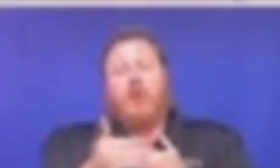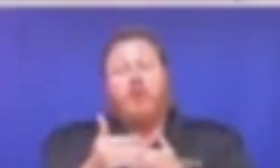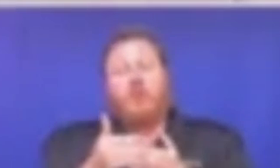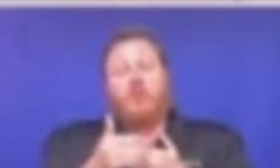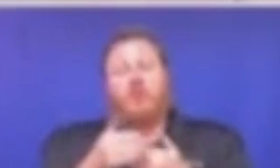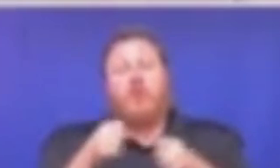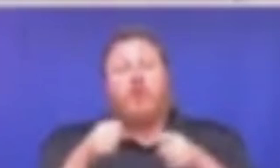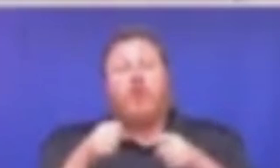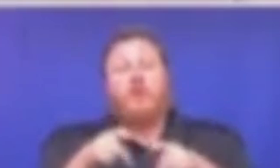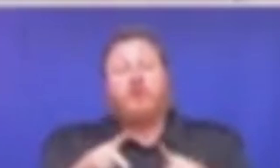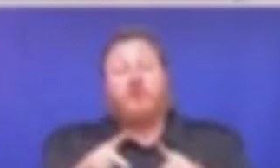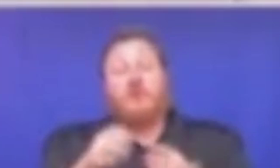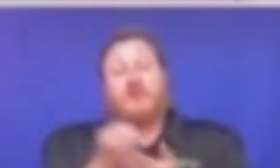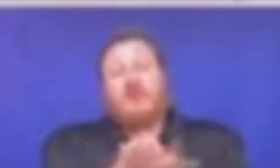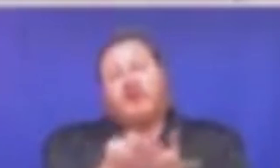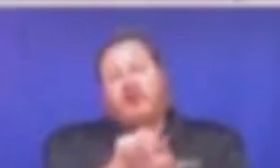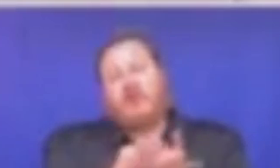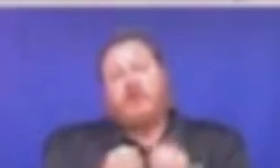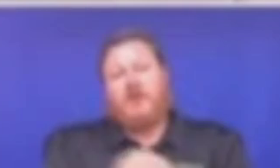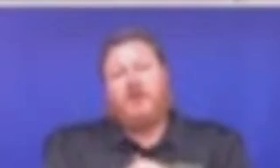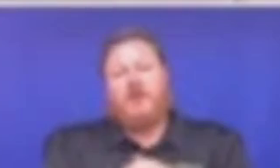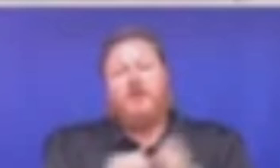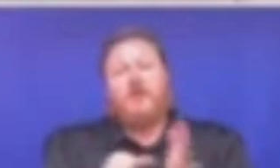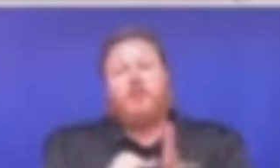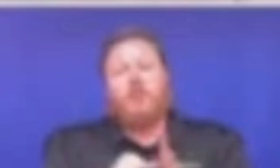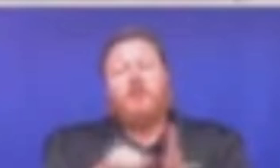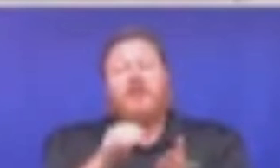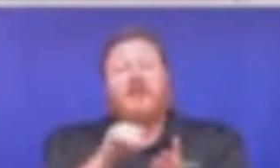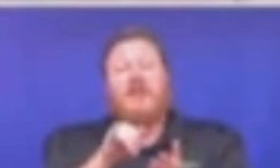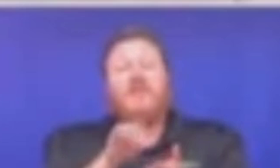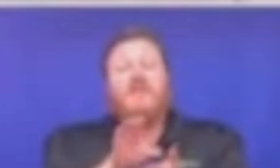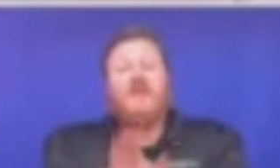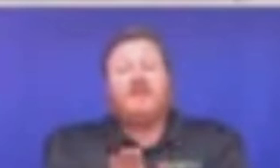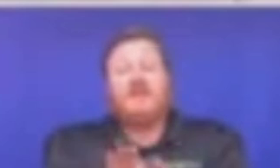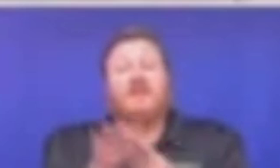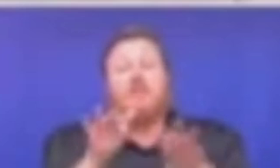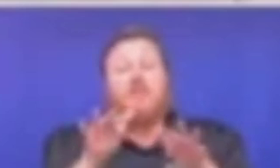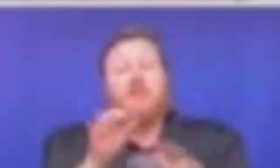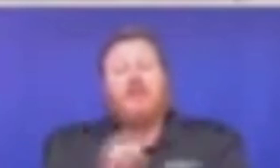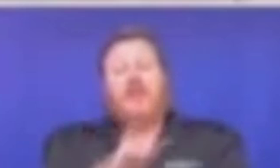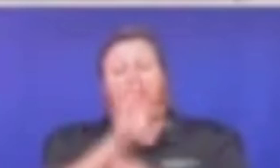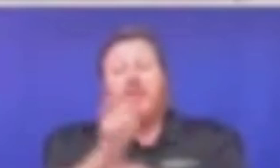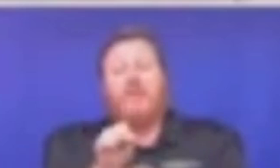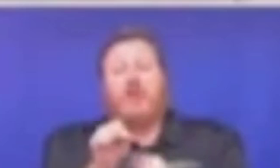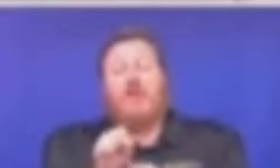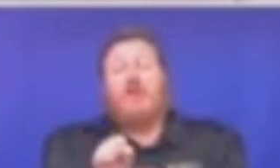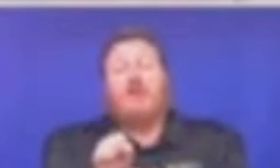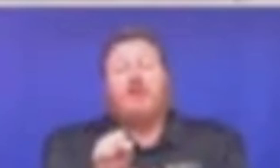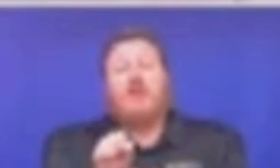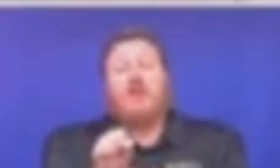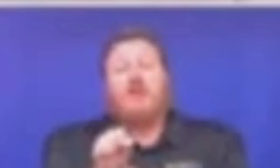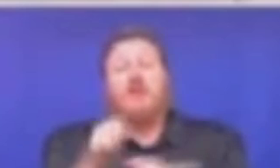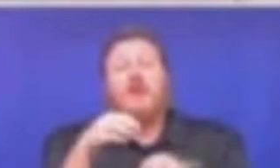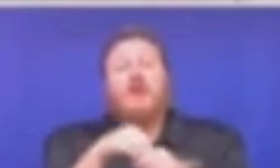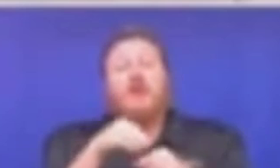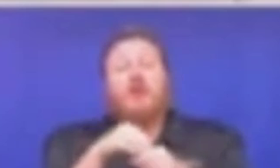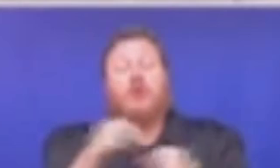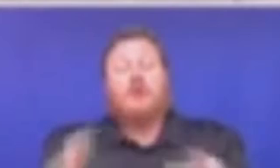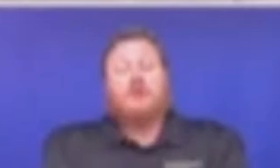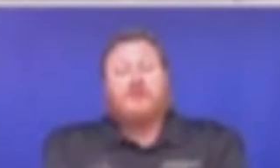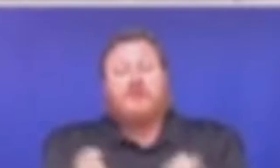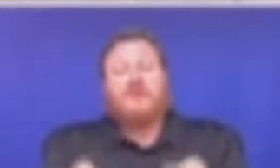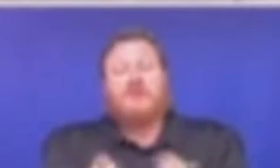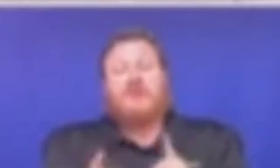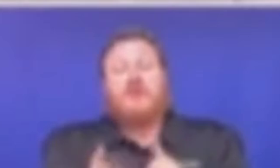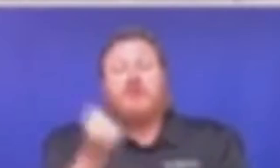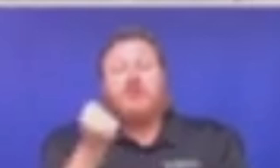opportunities. Importantly, we will invest in the people of South Africa. This includes efforts to